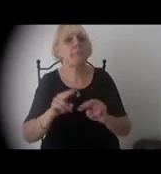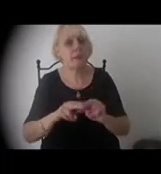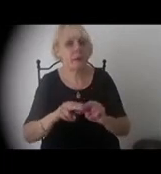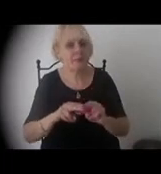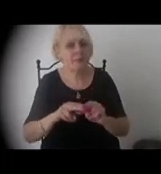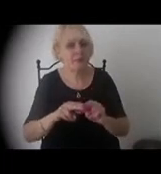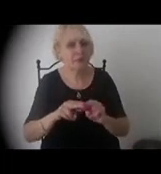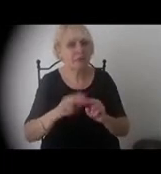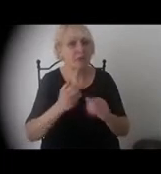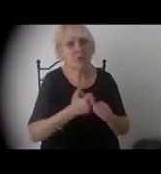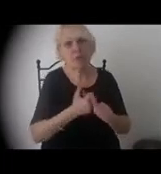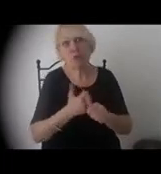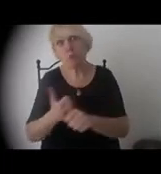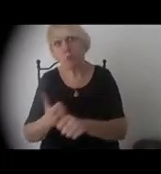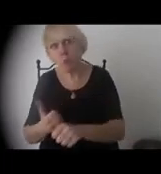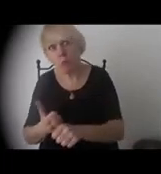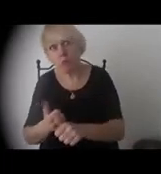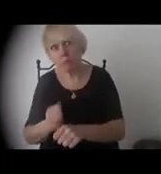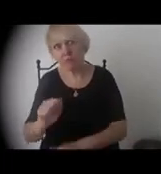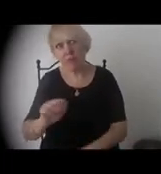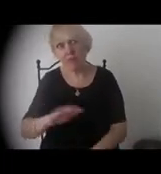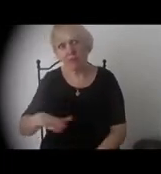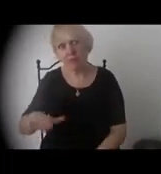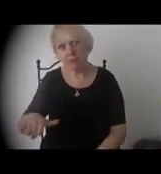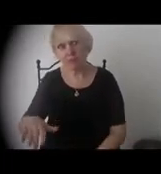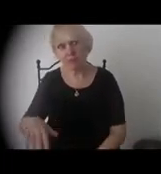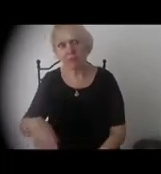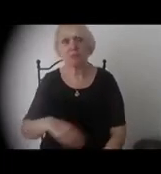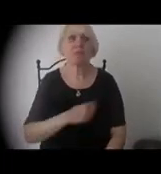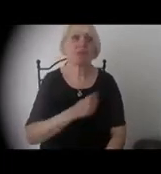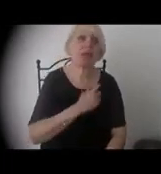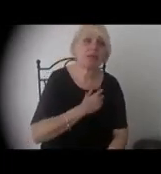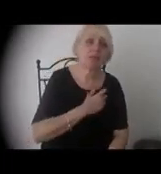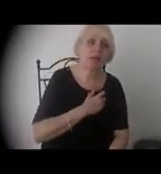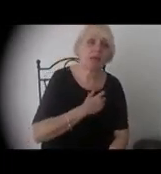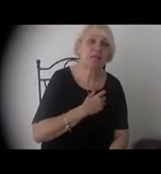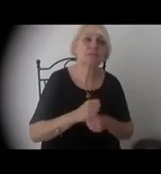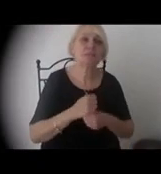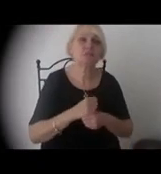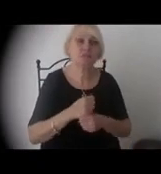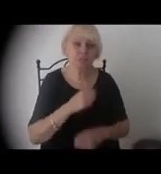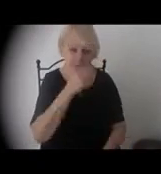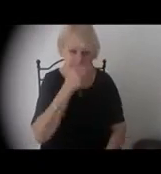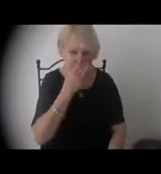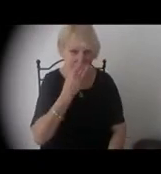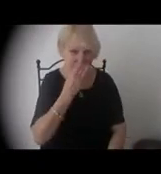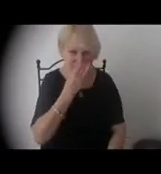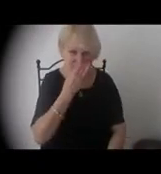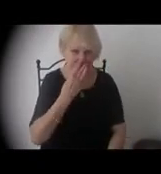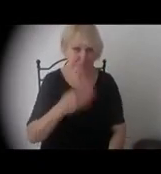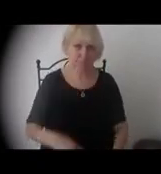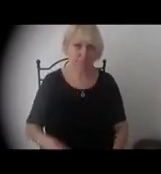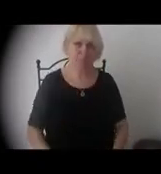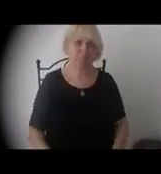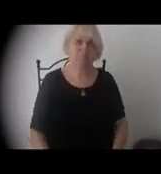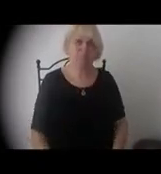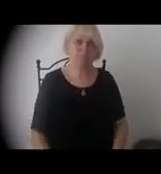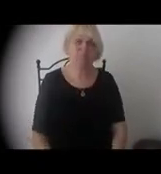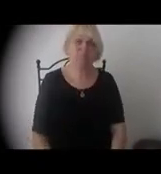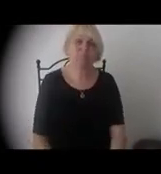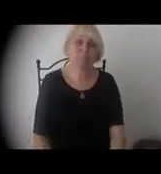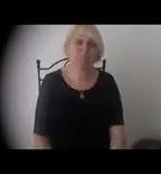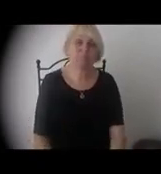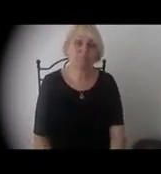support their children's anxiety during. Nick, sorry, I'm interrupting, but so we've talked